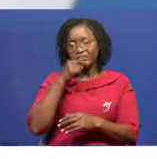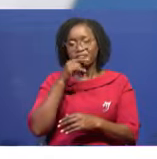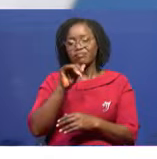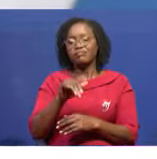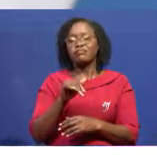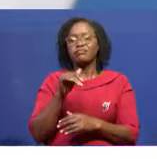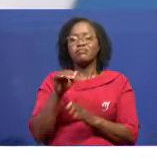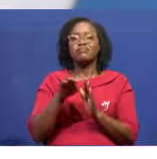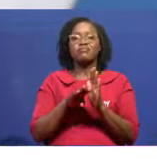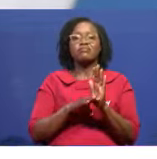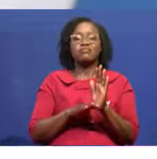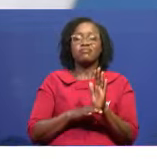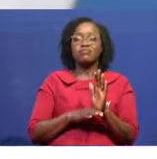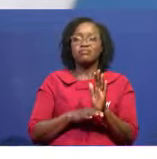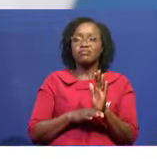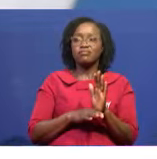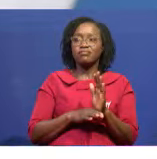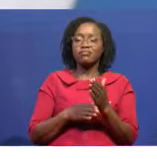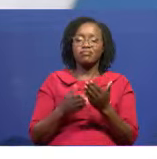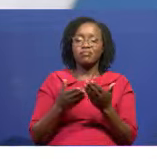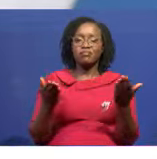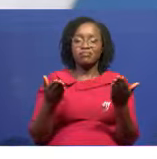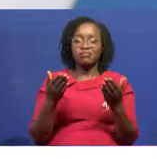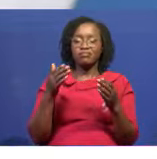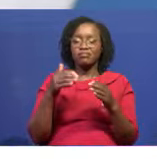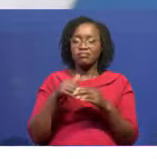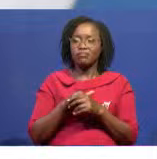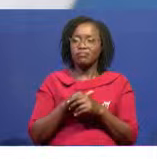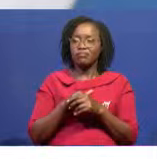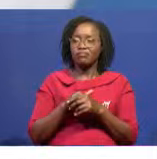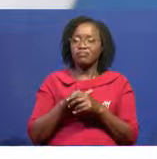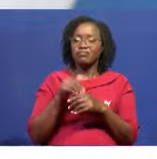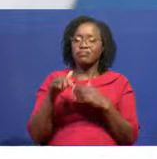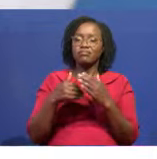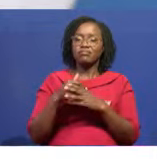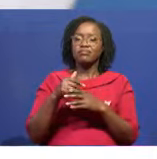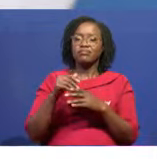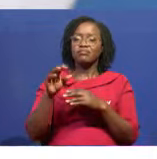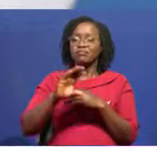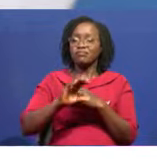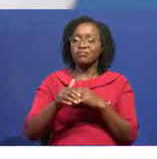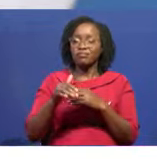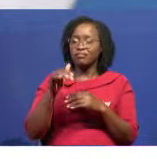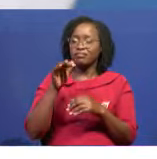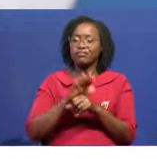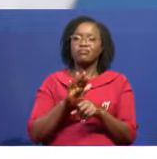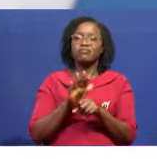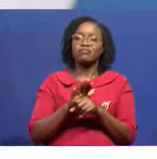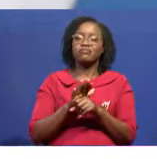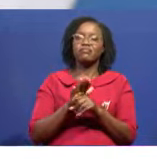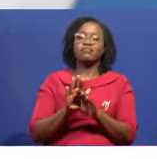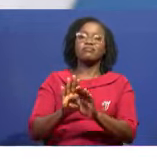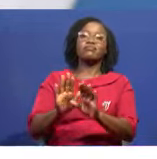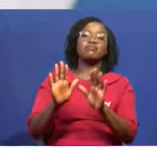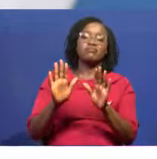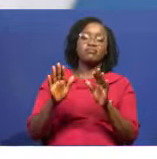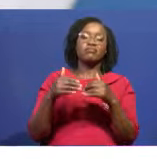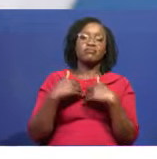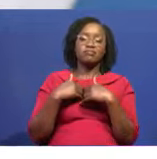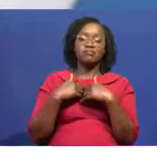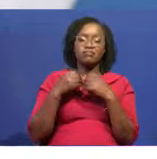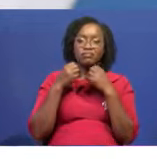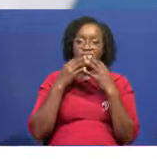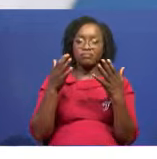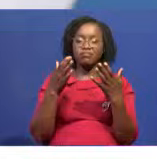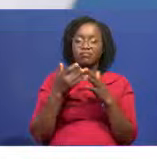a program called Flocker that is running across all the counties in Kenya, and we are getting a lot of resistance in releasing